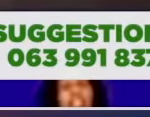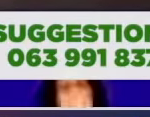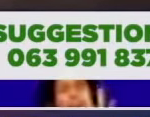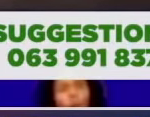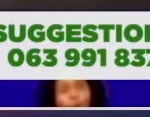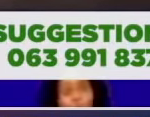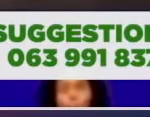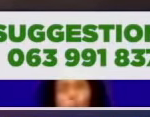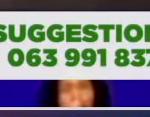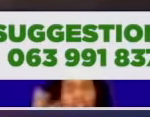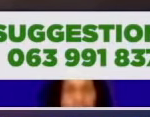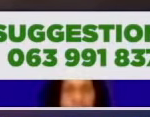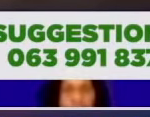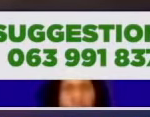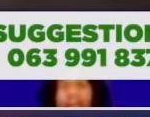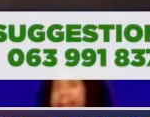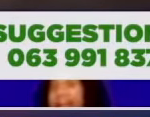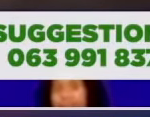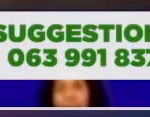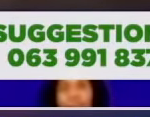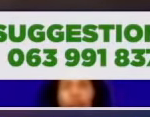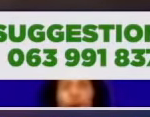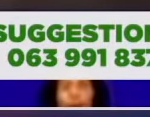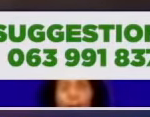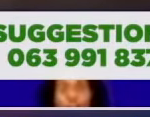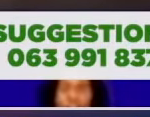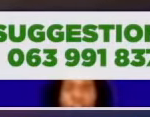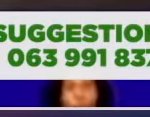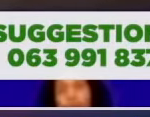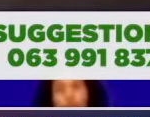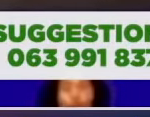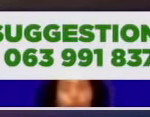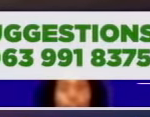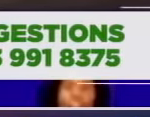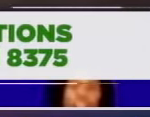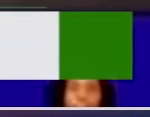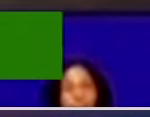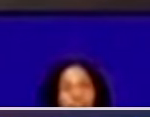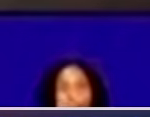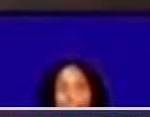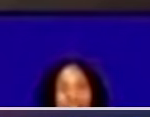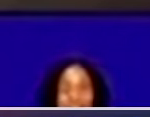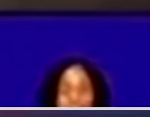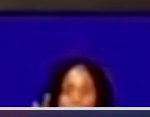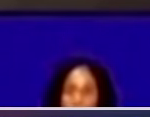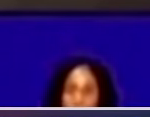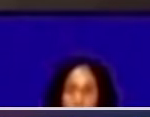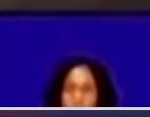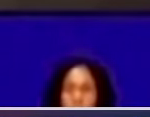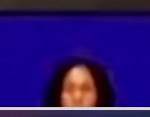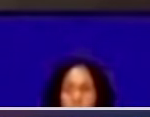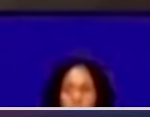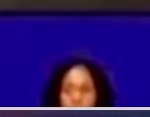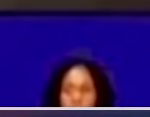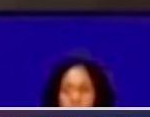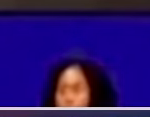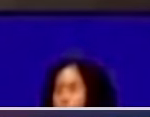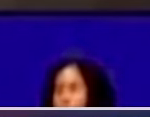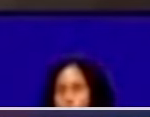Anybody can talk about what they want to do and the things that they would like to see done. None of the things that